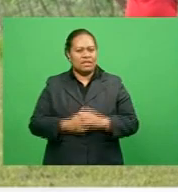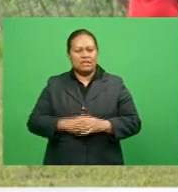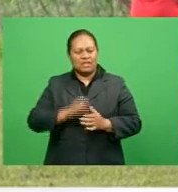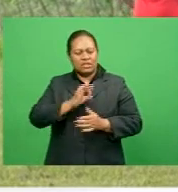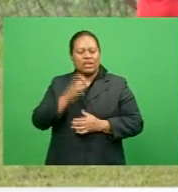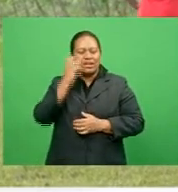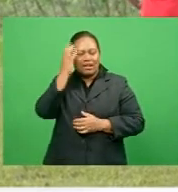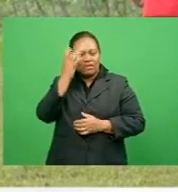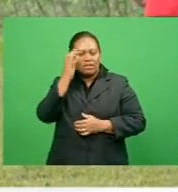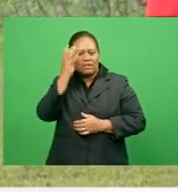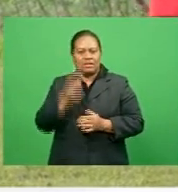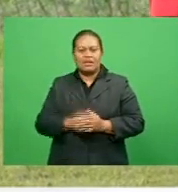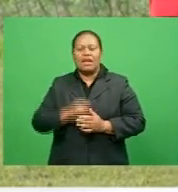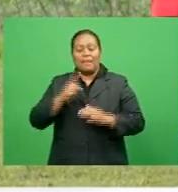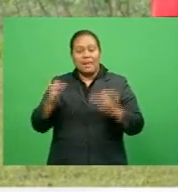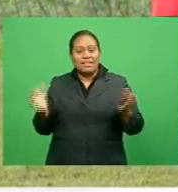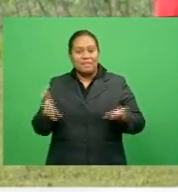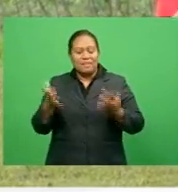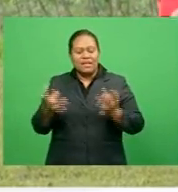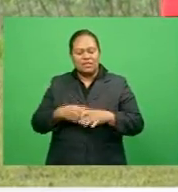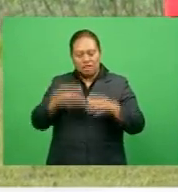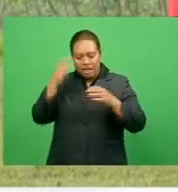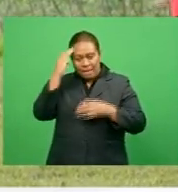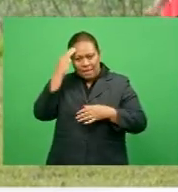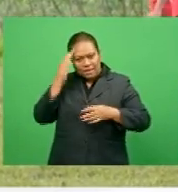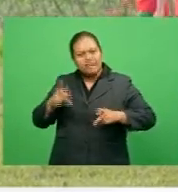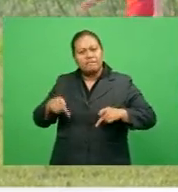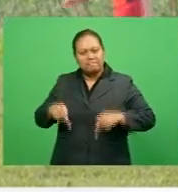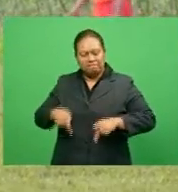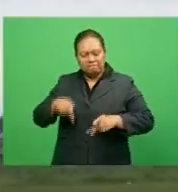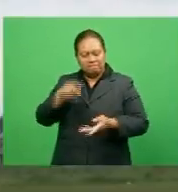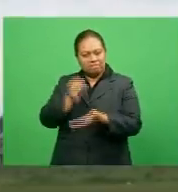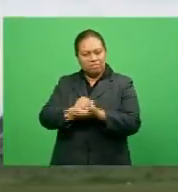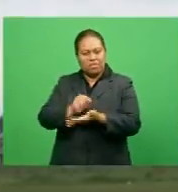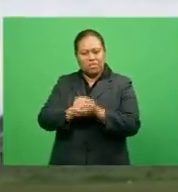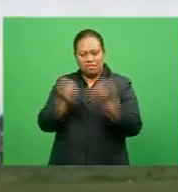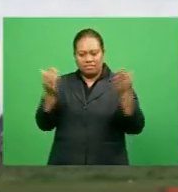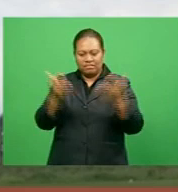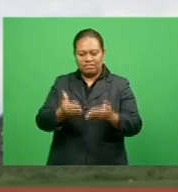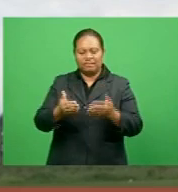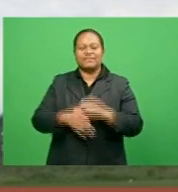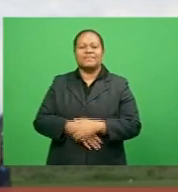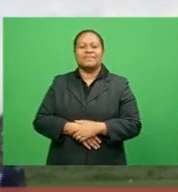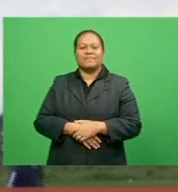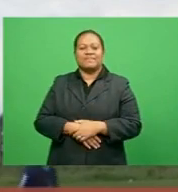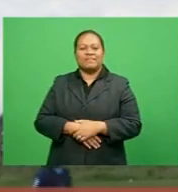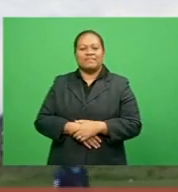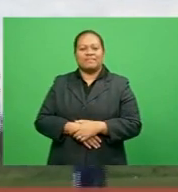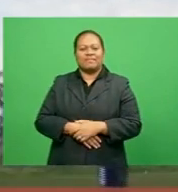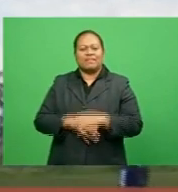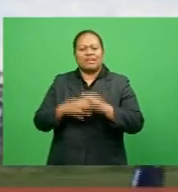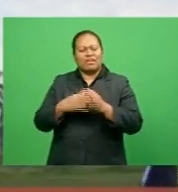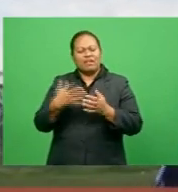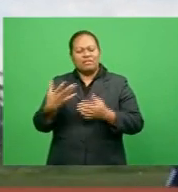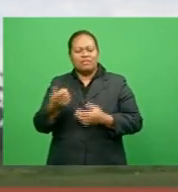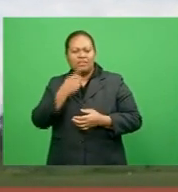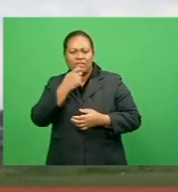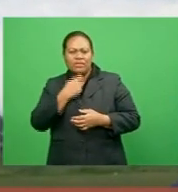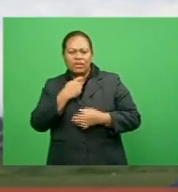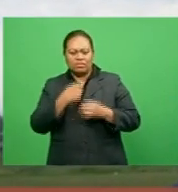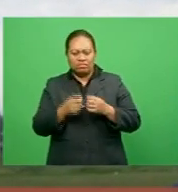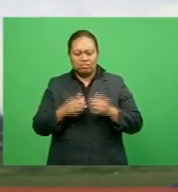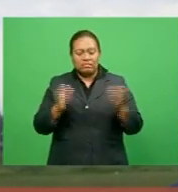concern, but ensuring players are mentally fit is the main aim. We have 3 tough games, and in the